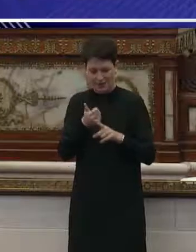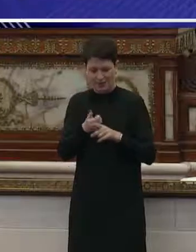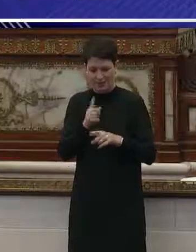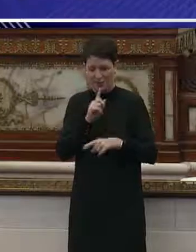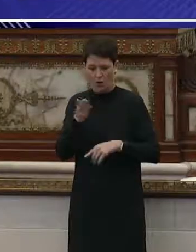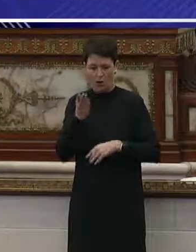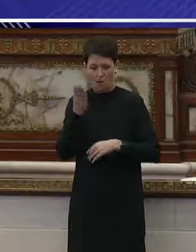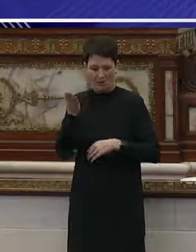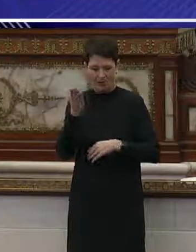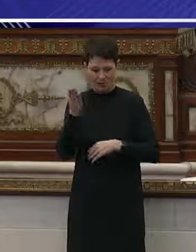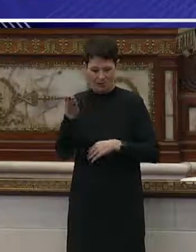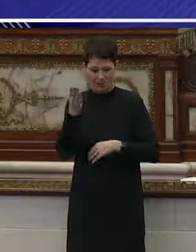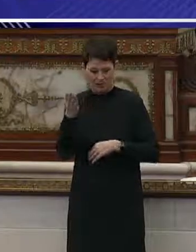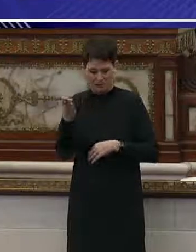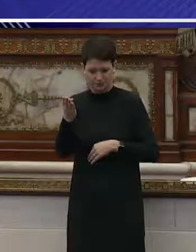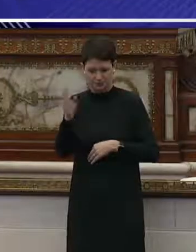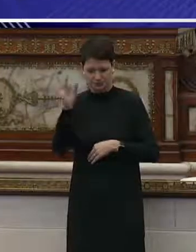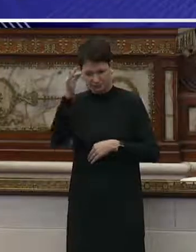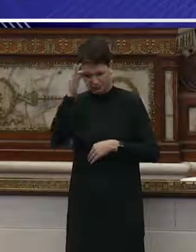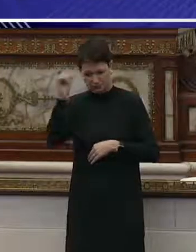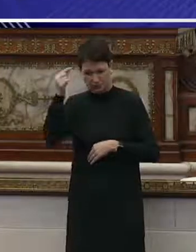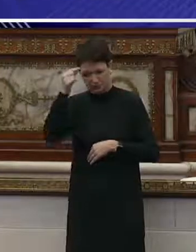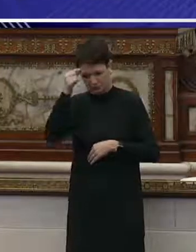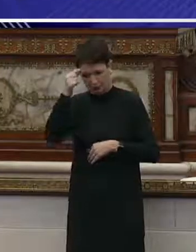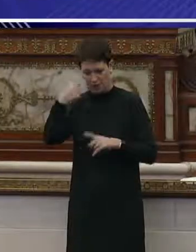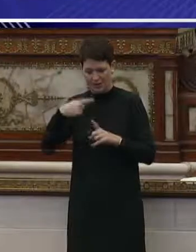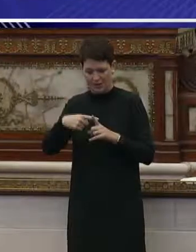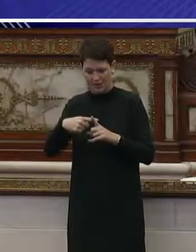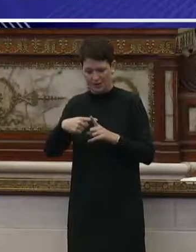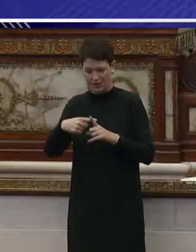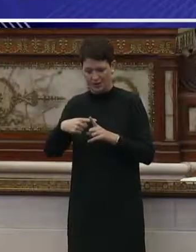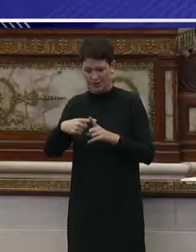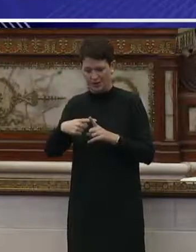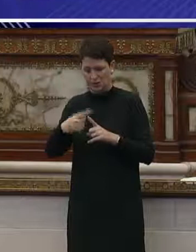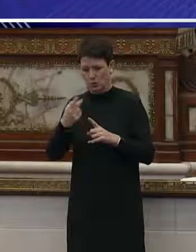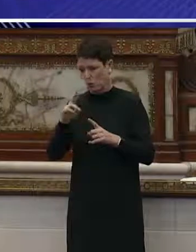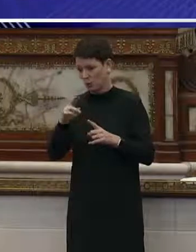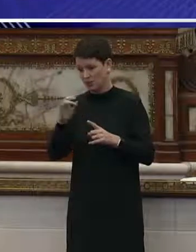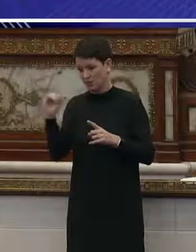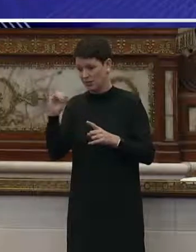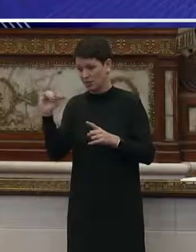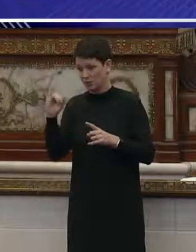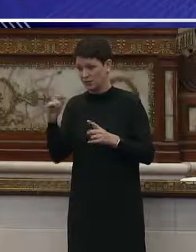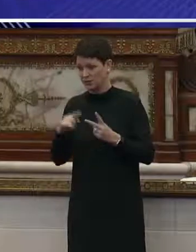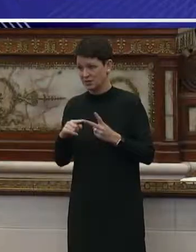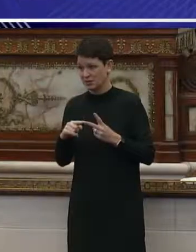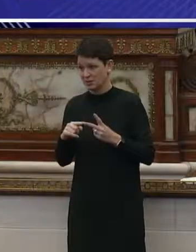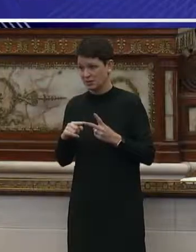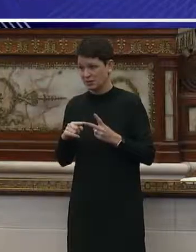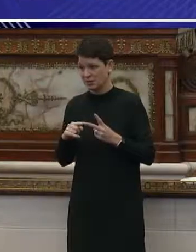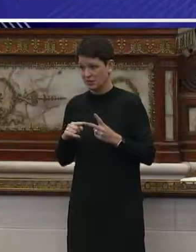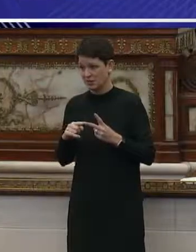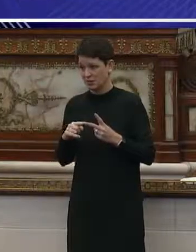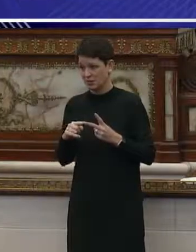billing the federal government and or the insurer, not the federal or the insurers, federal government and the